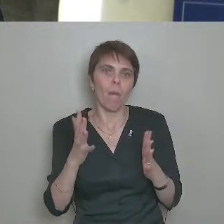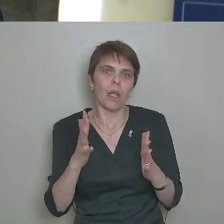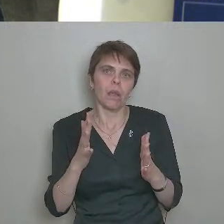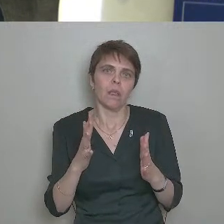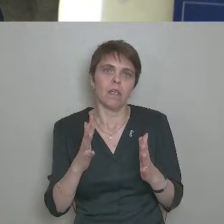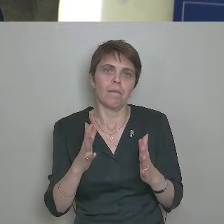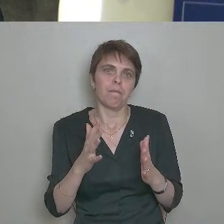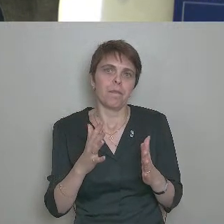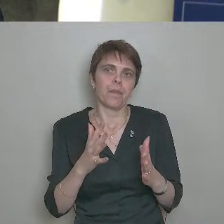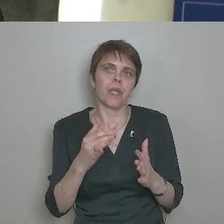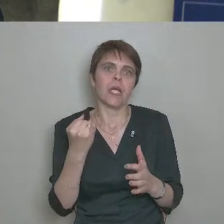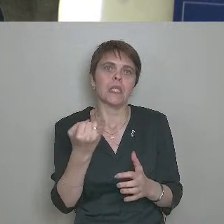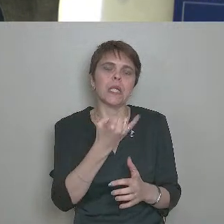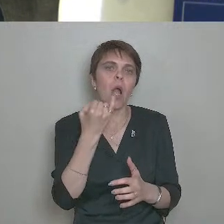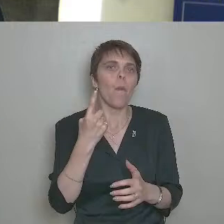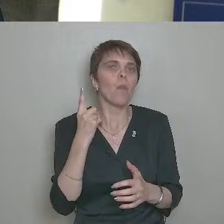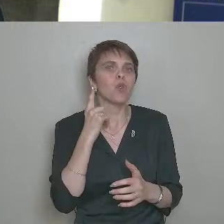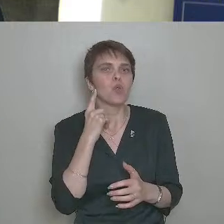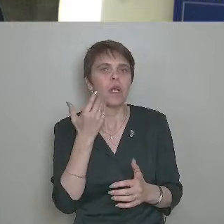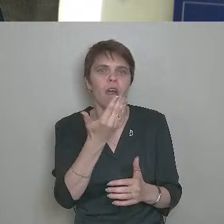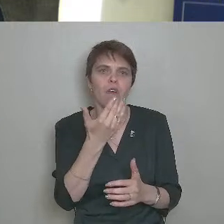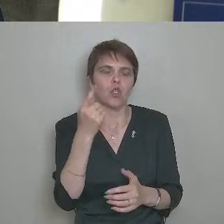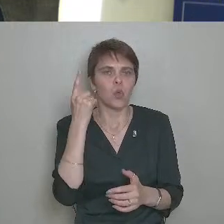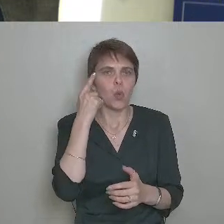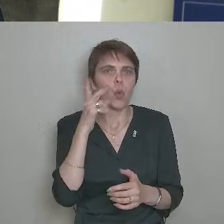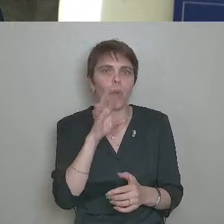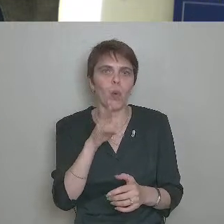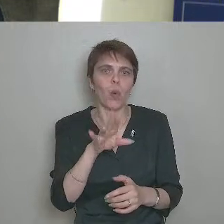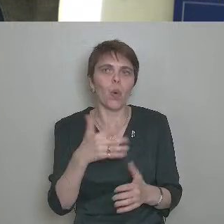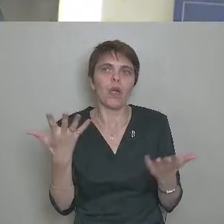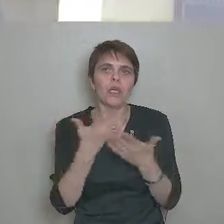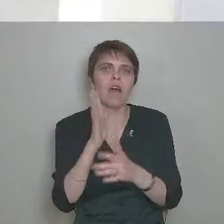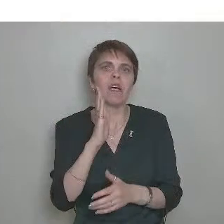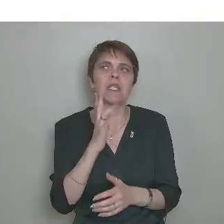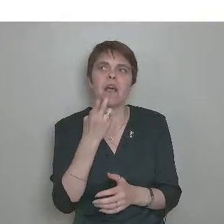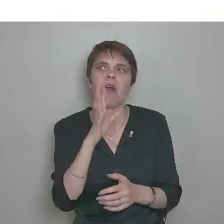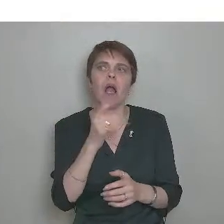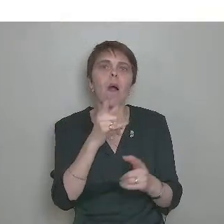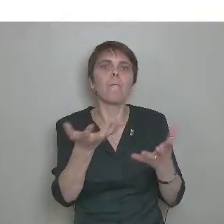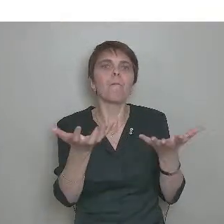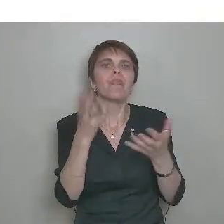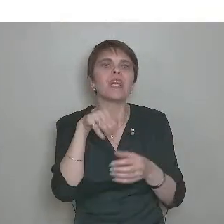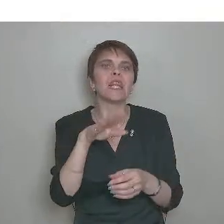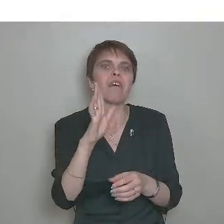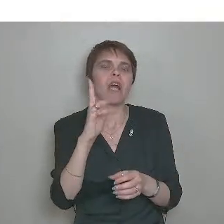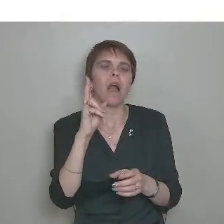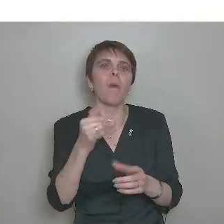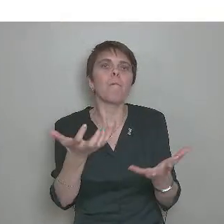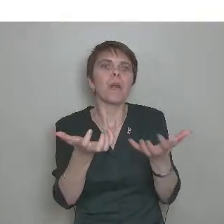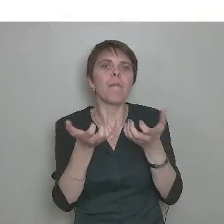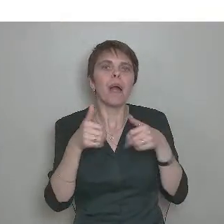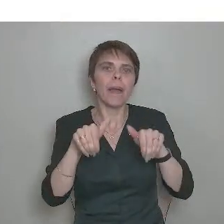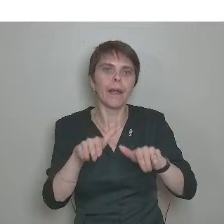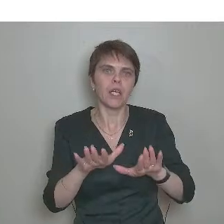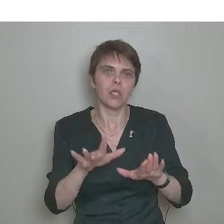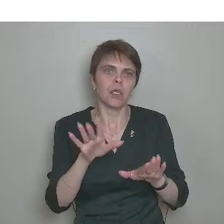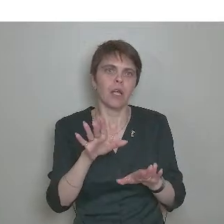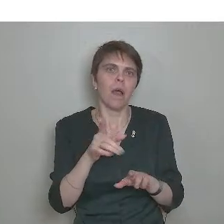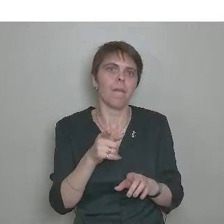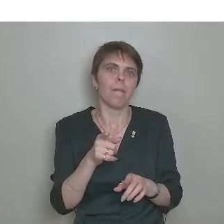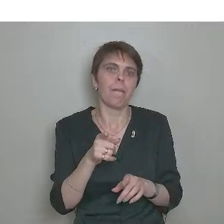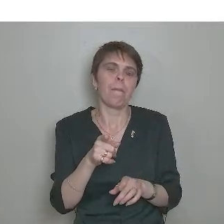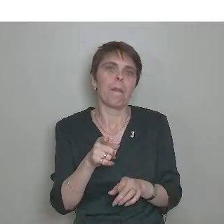legal issue which is important. It says that TC makes the decision